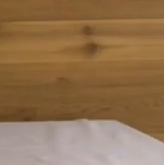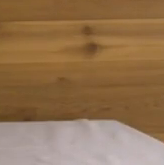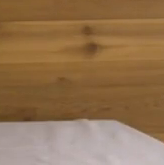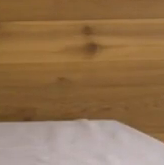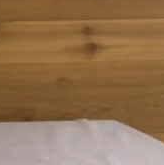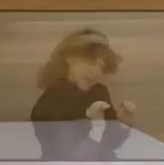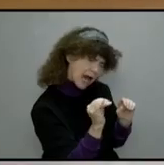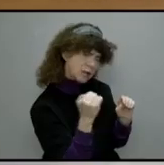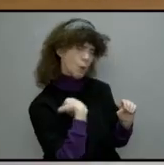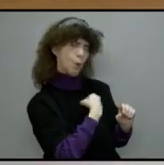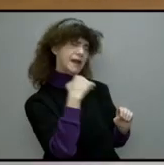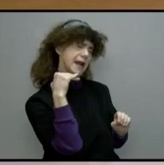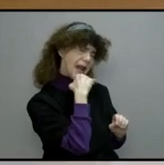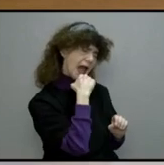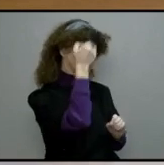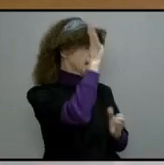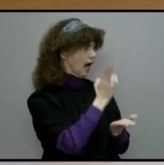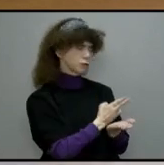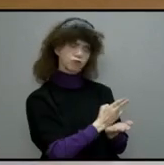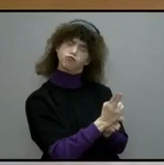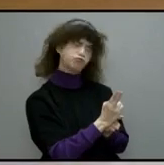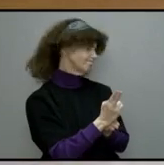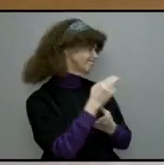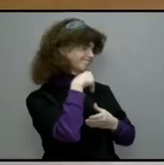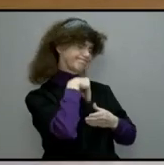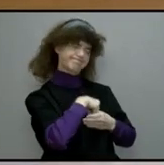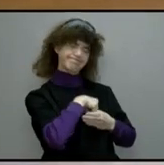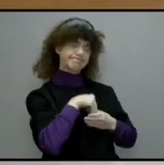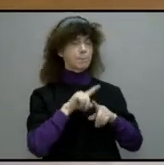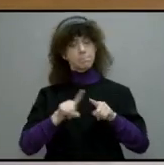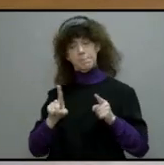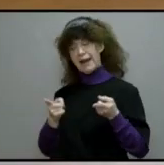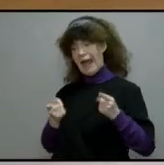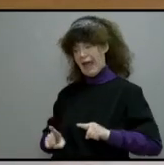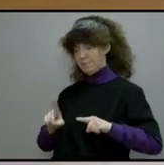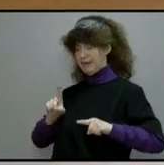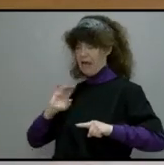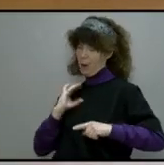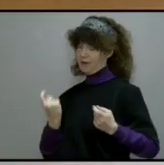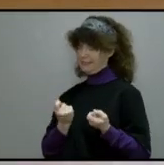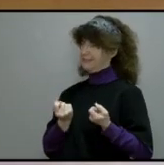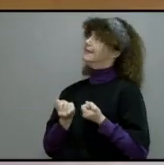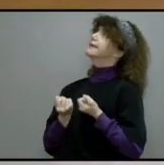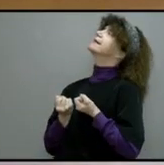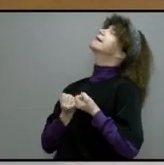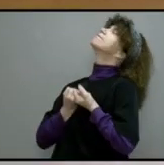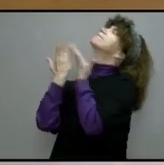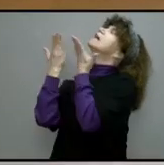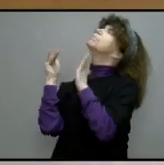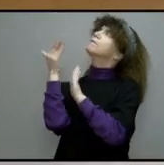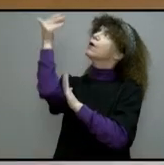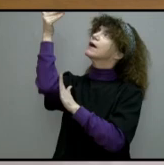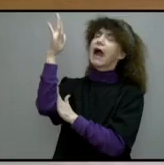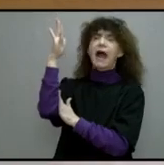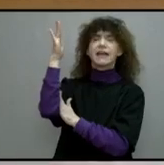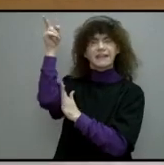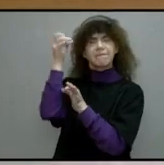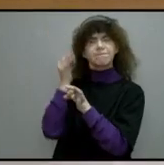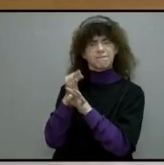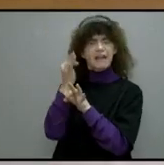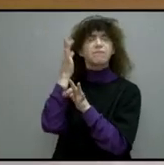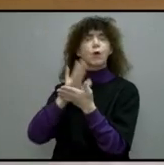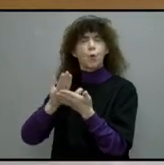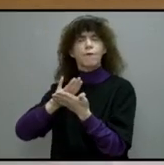have no sin, we deceive ourselves, and the truth is not in us. But if we confess our sins, God, who is faithful and